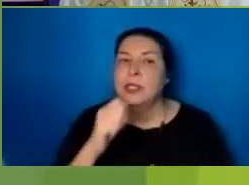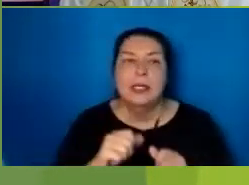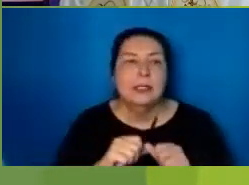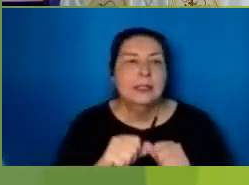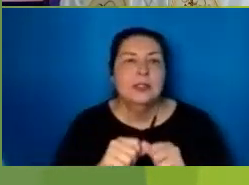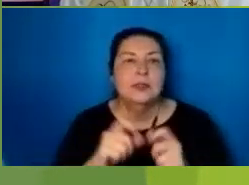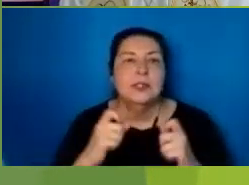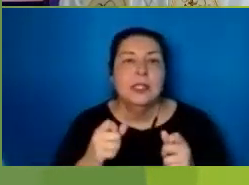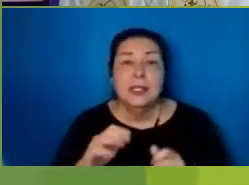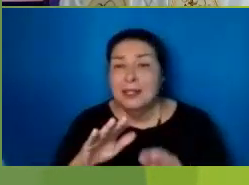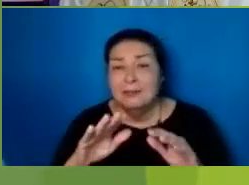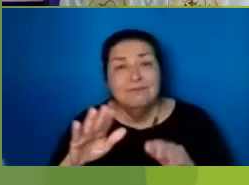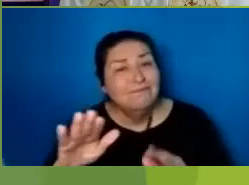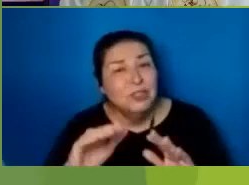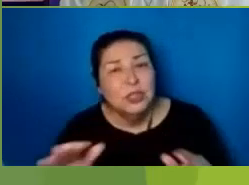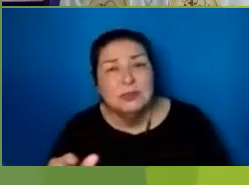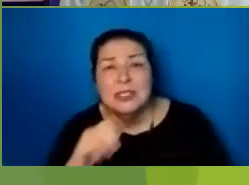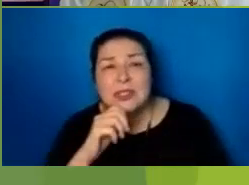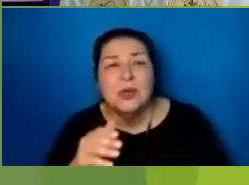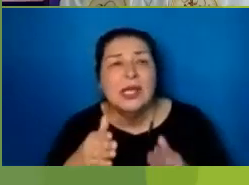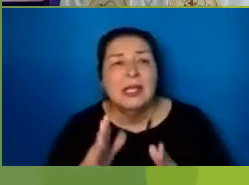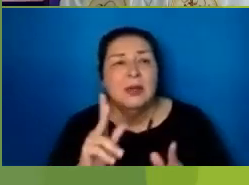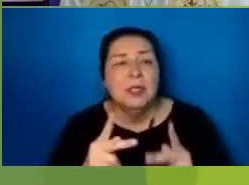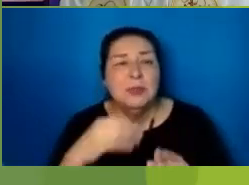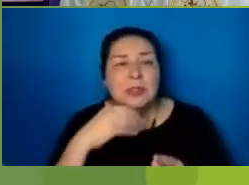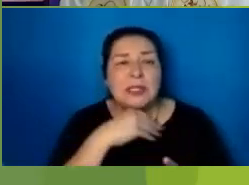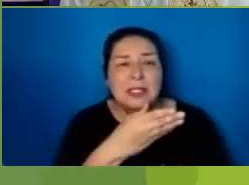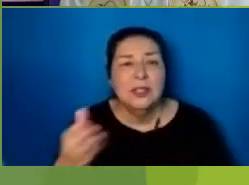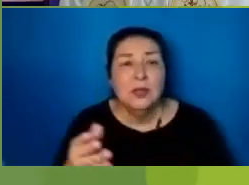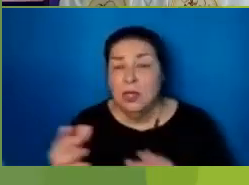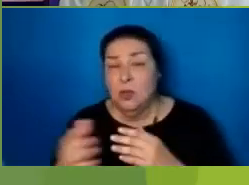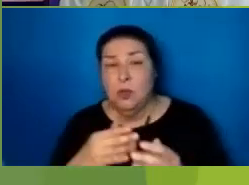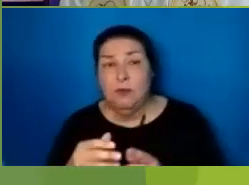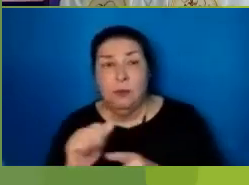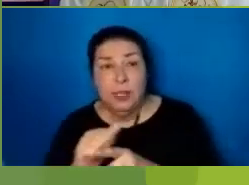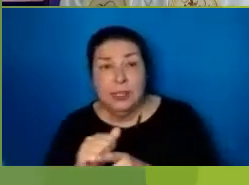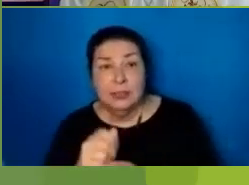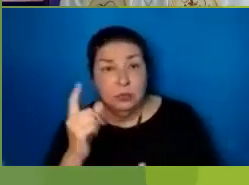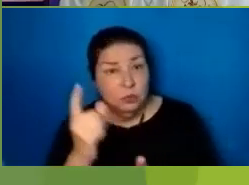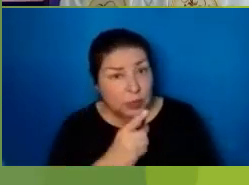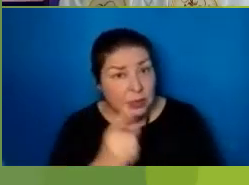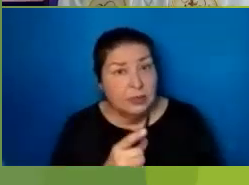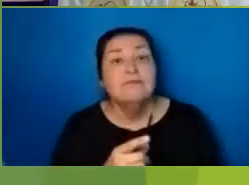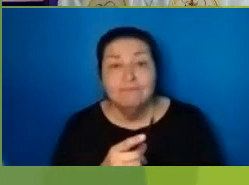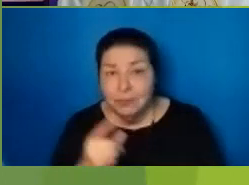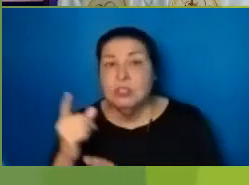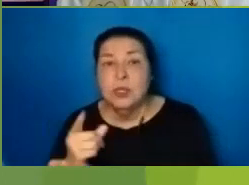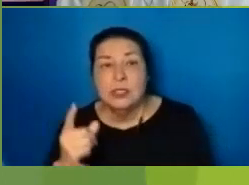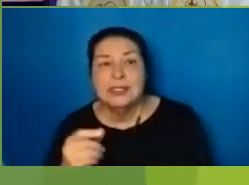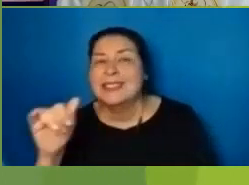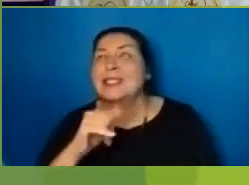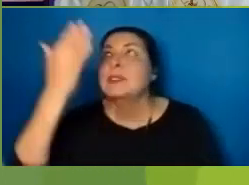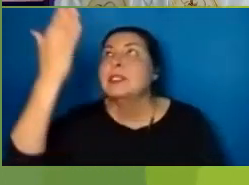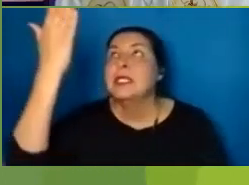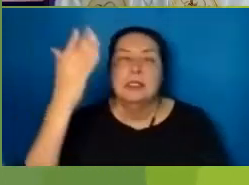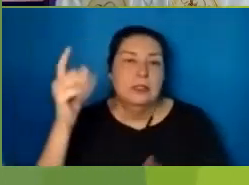no one deceive you Whoever practices righteousness Is righteous As he is righteous This is the word of the